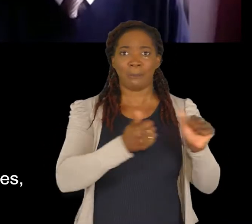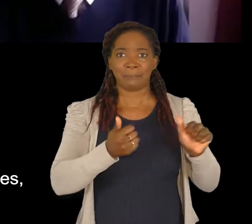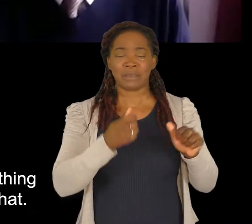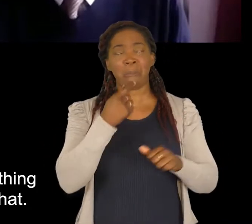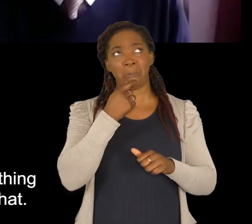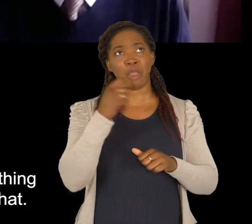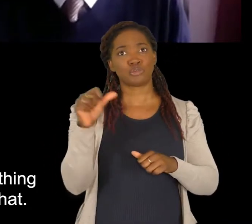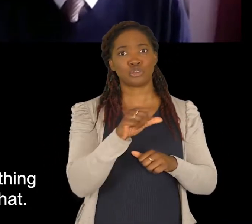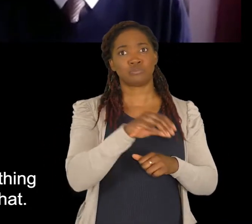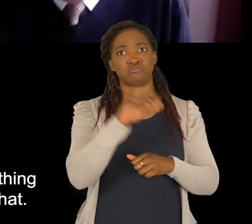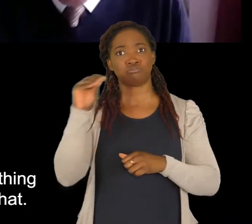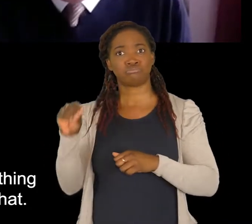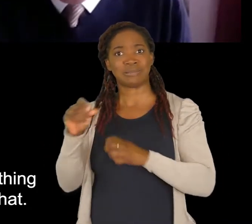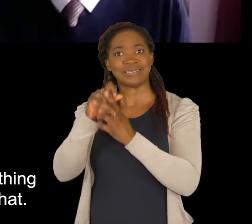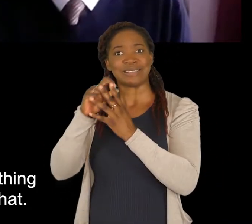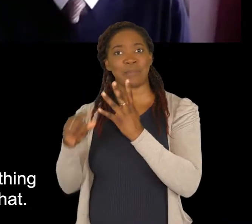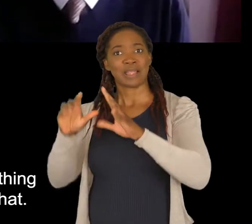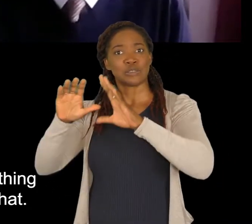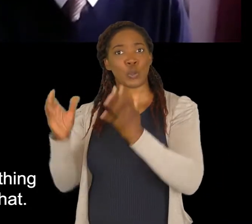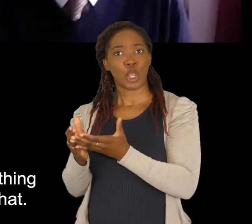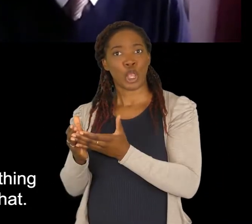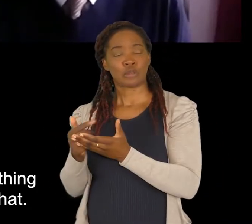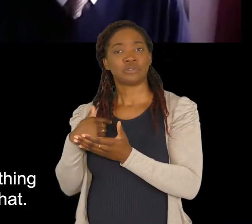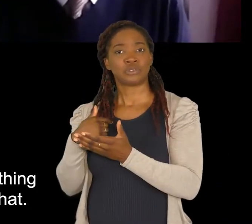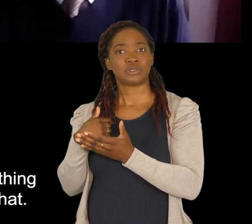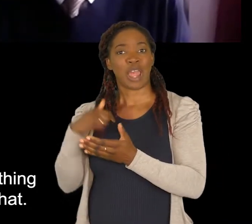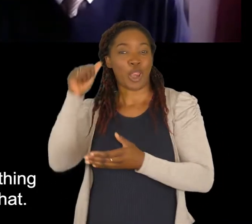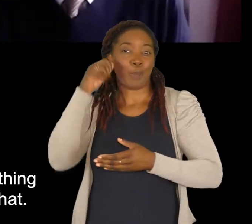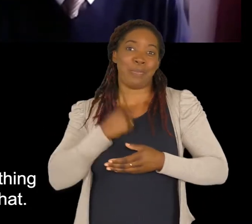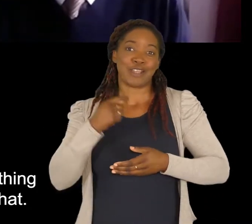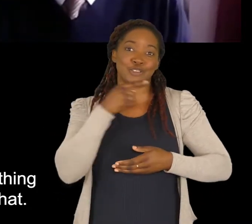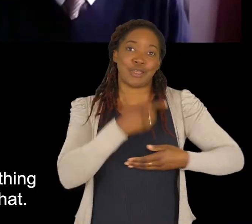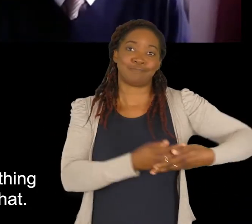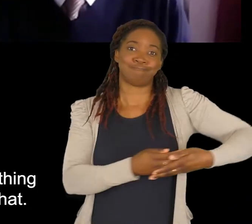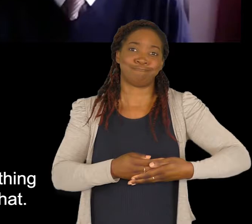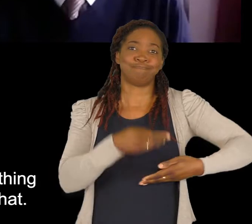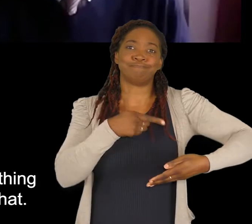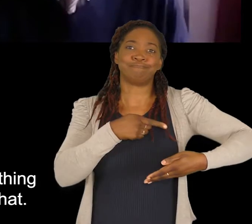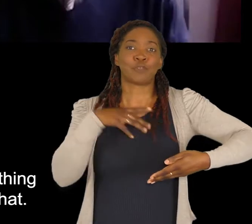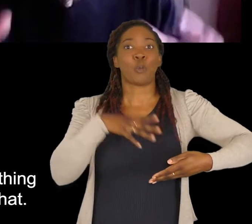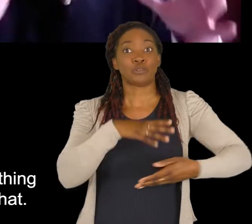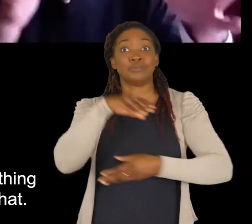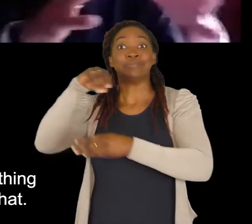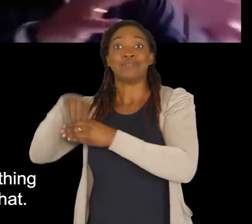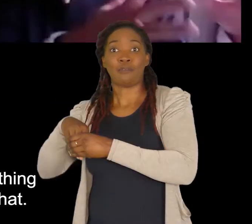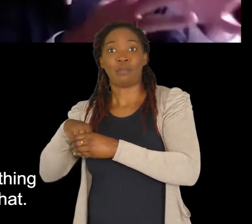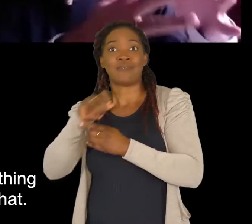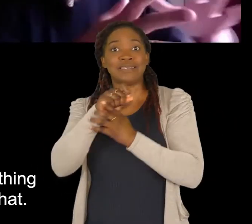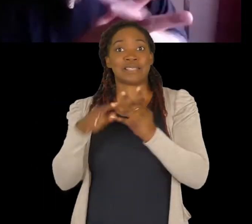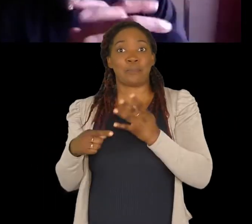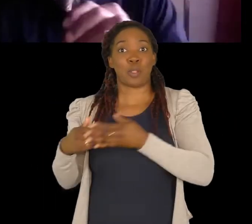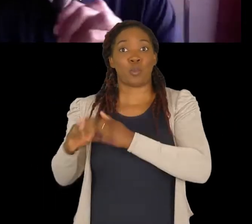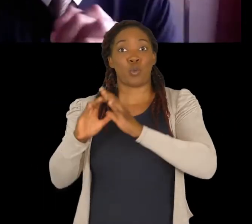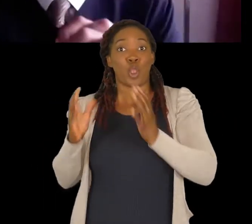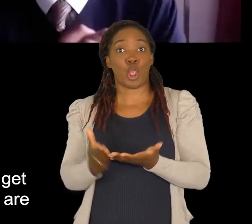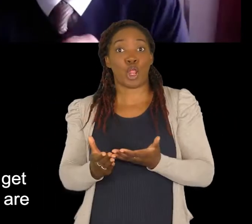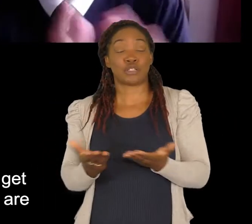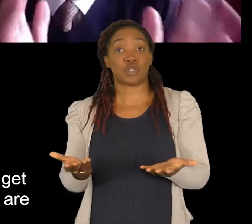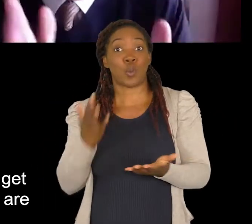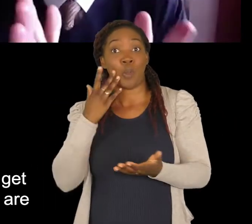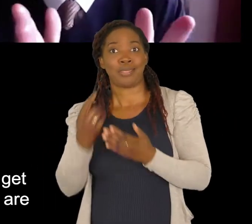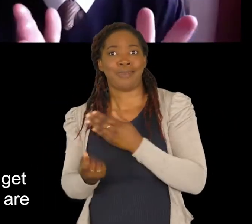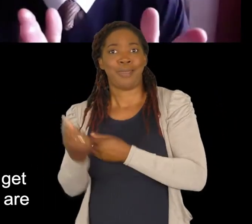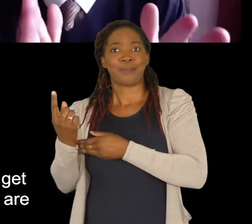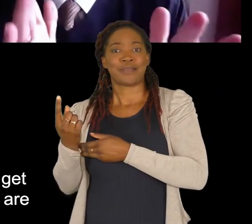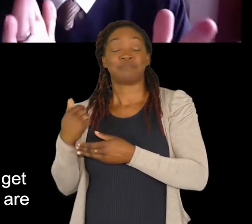the disability world? And I knew because of Ishin, that's something I always wanted to do, Rosa. You know, I just didn't quite know what. And as soon